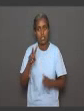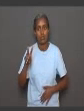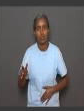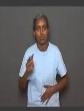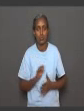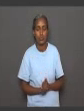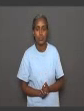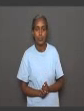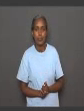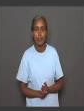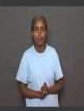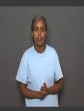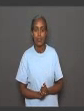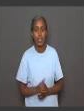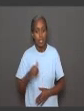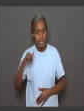-2.